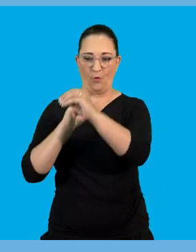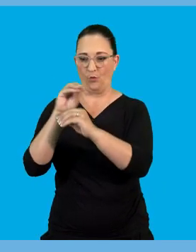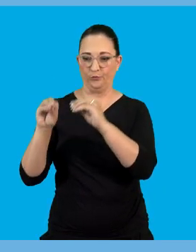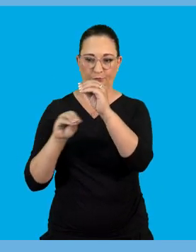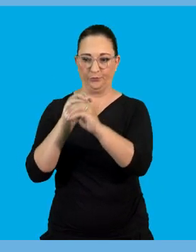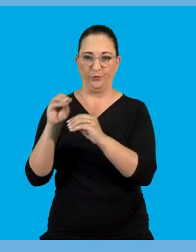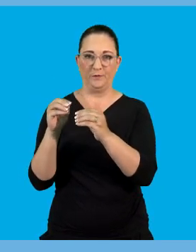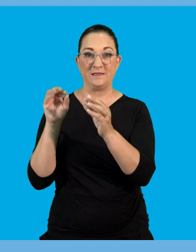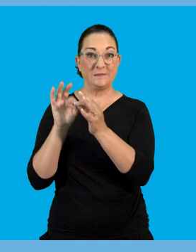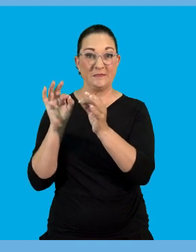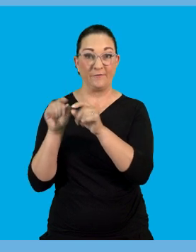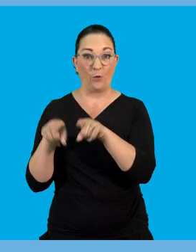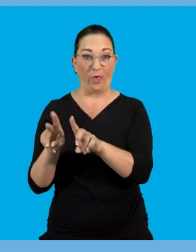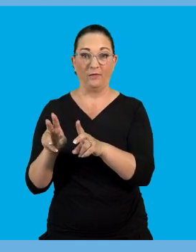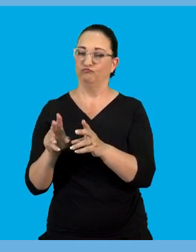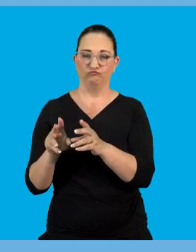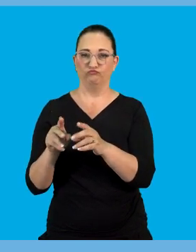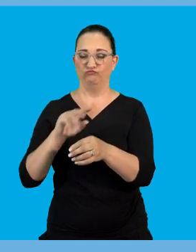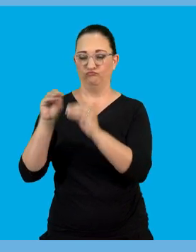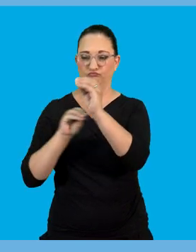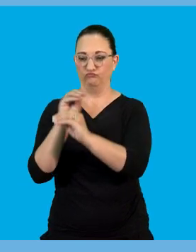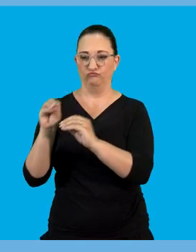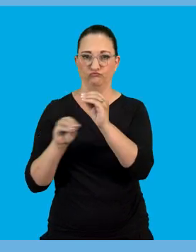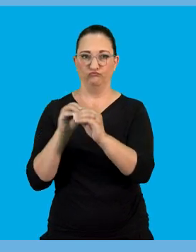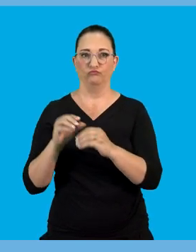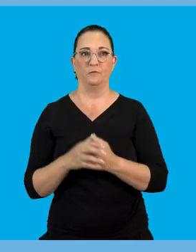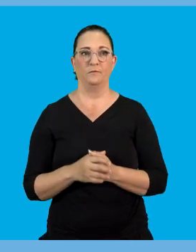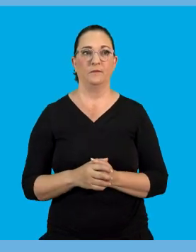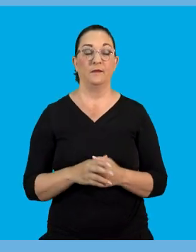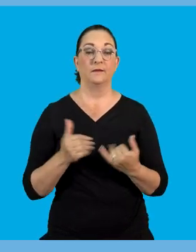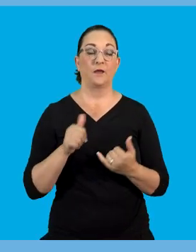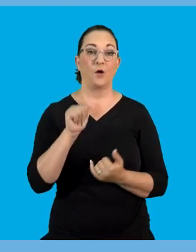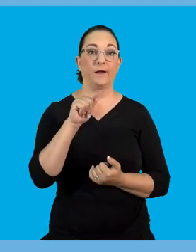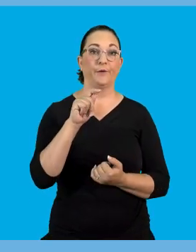no specific way. And also now, with regards to an atom,